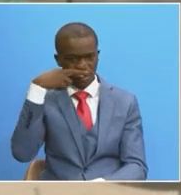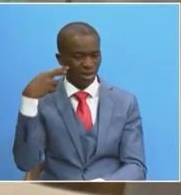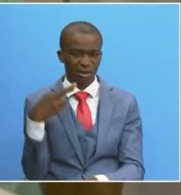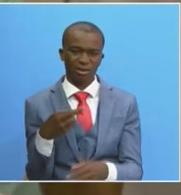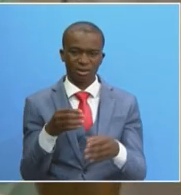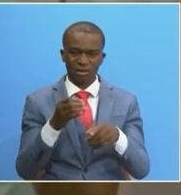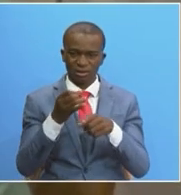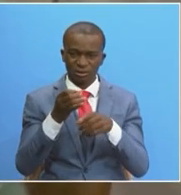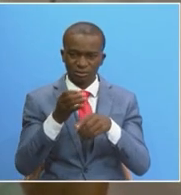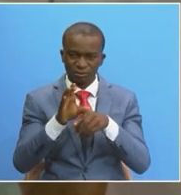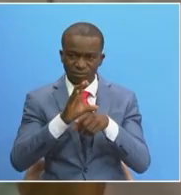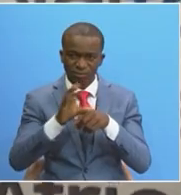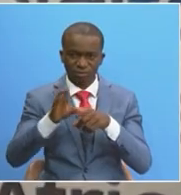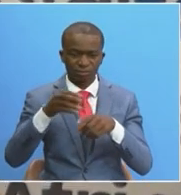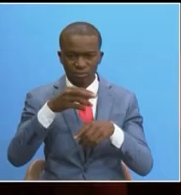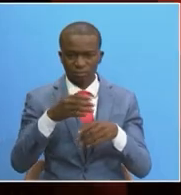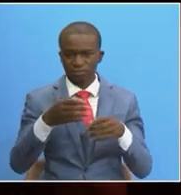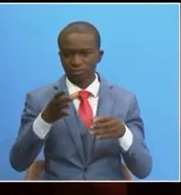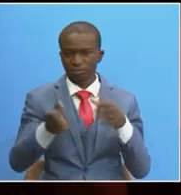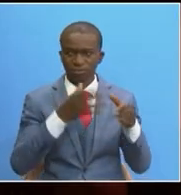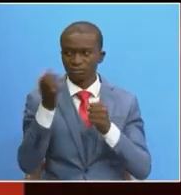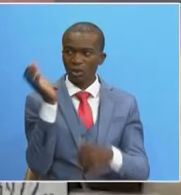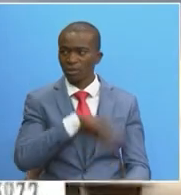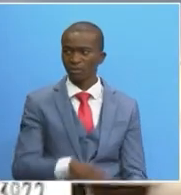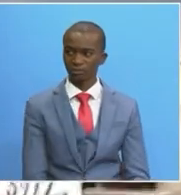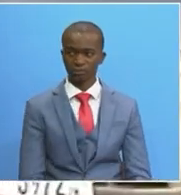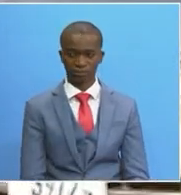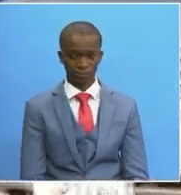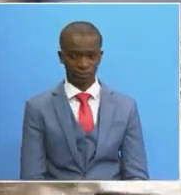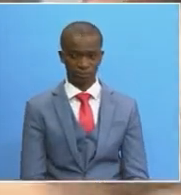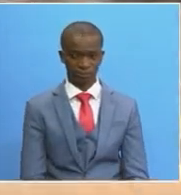Zambia, Burundi to connect optic fiber.